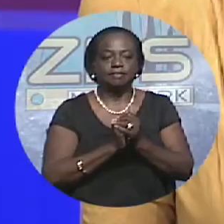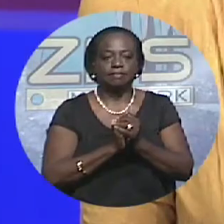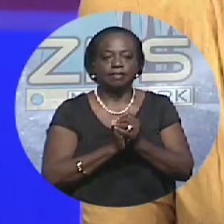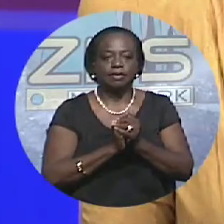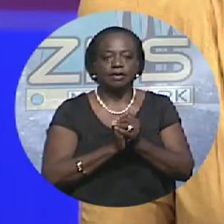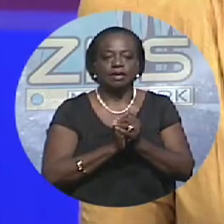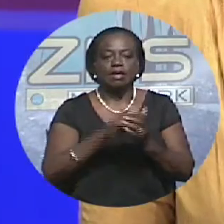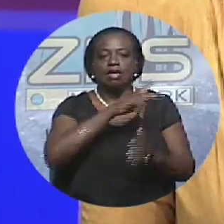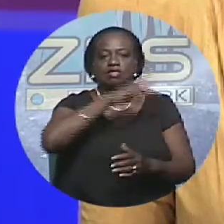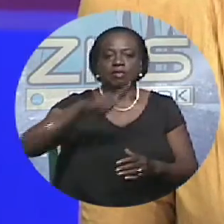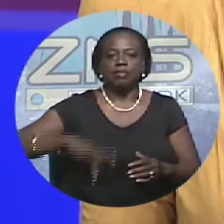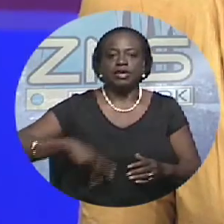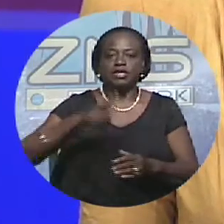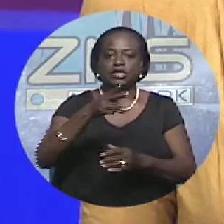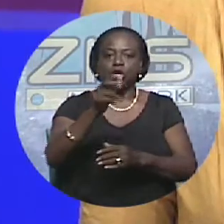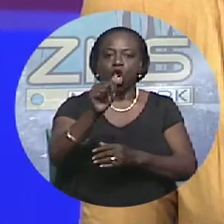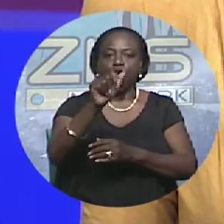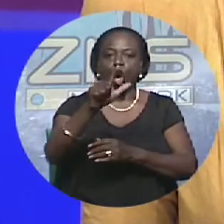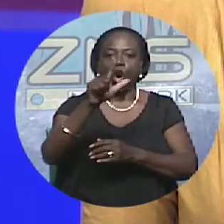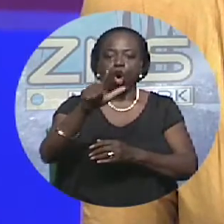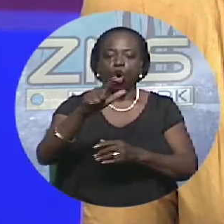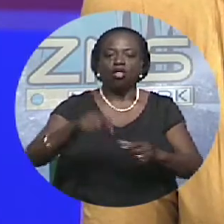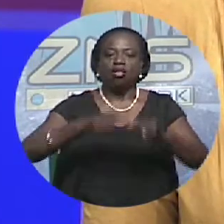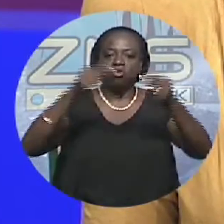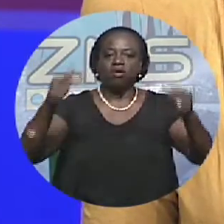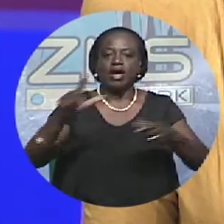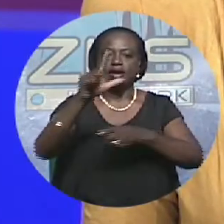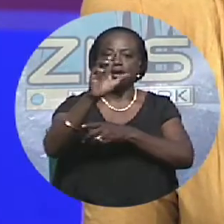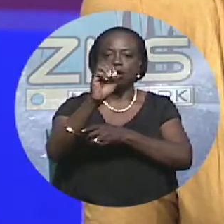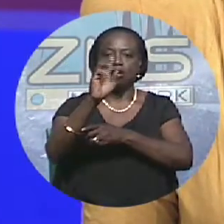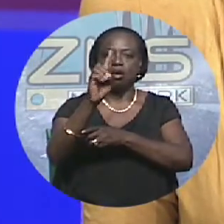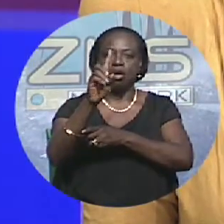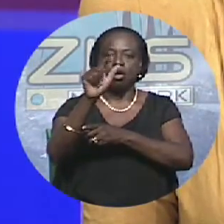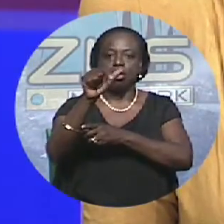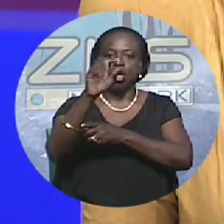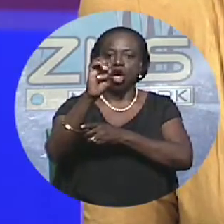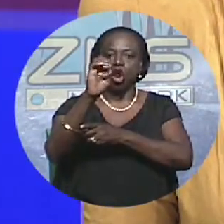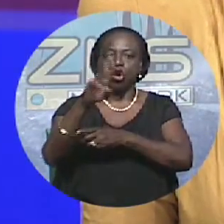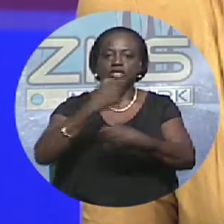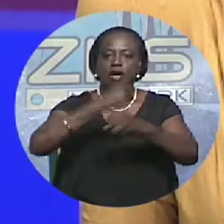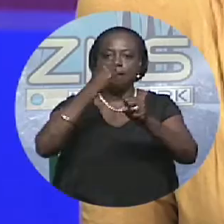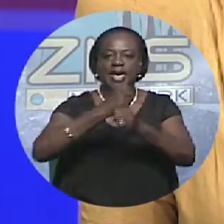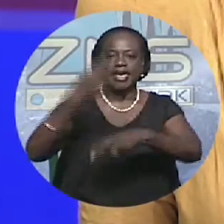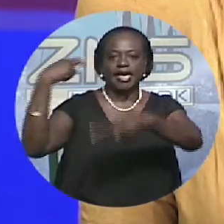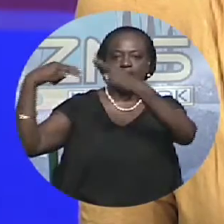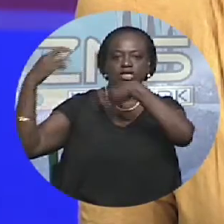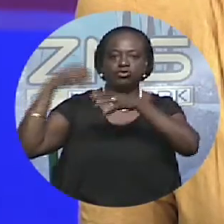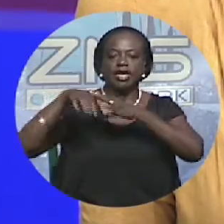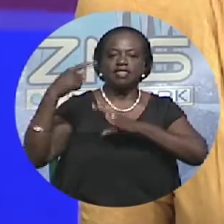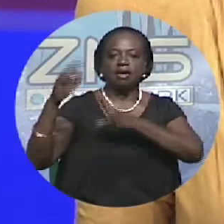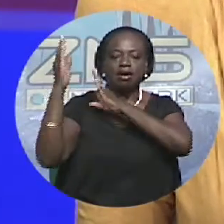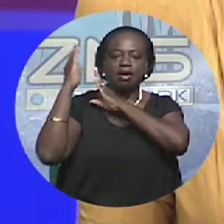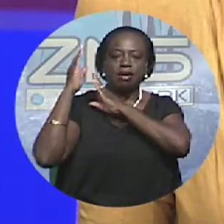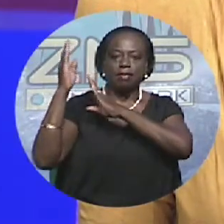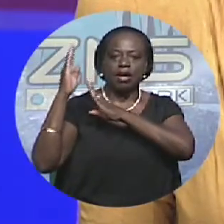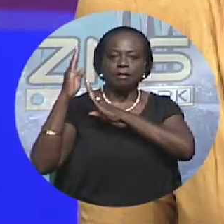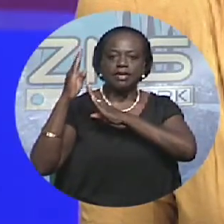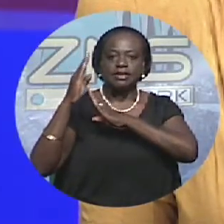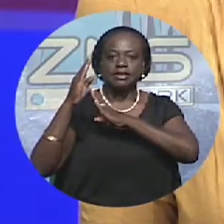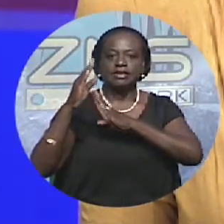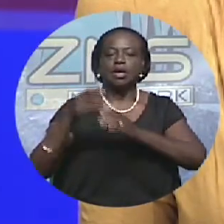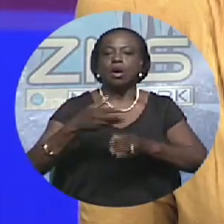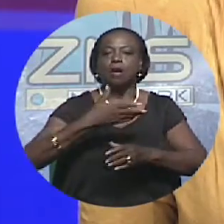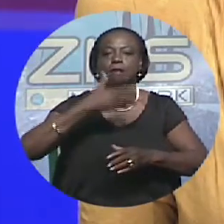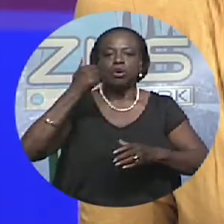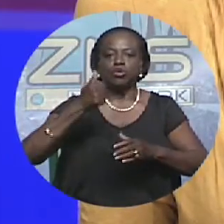Prince Hall Grand Lodge here in the Bahamas making history. The fraternal body announced the appointment of its most worshipful Grand Master and past Grand